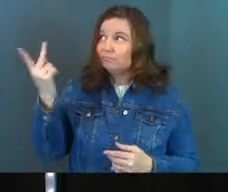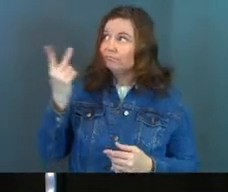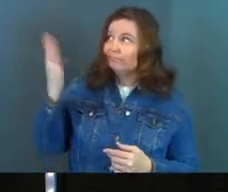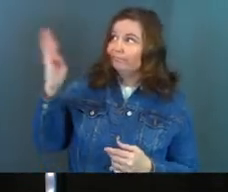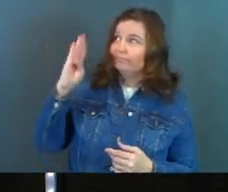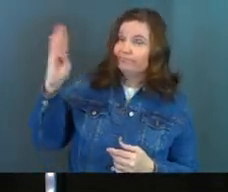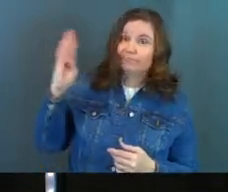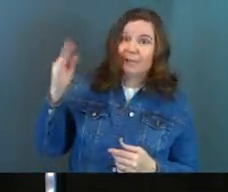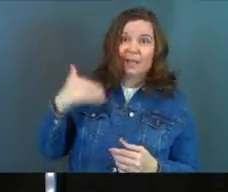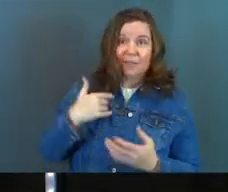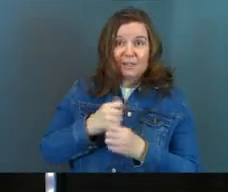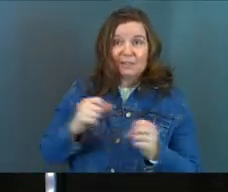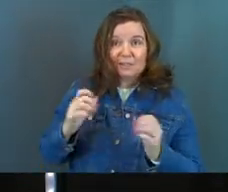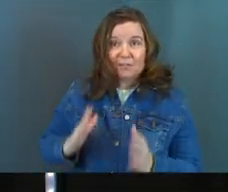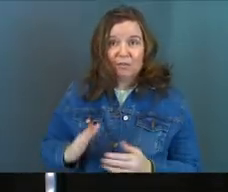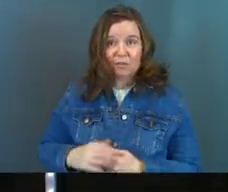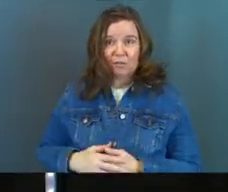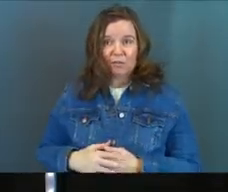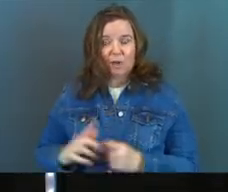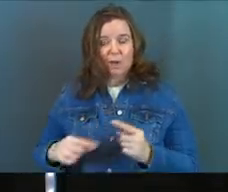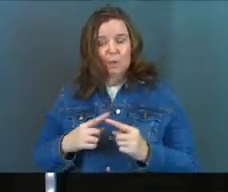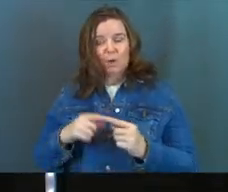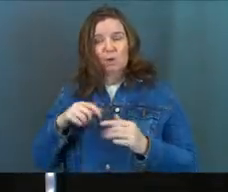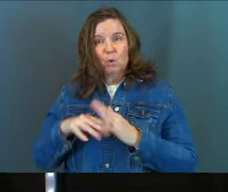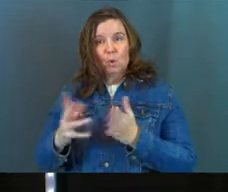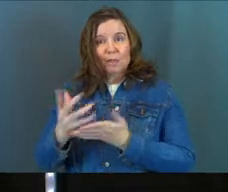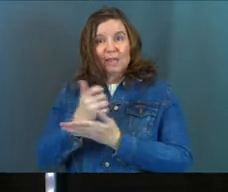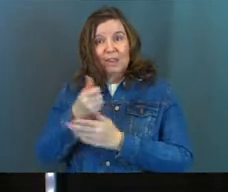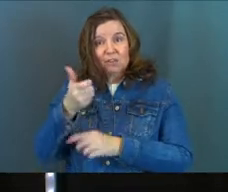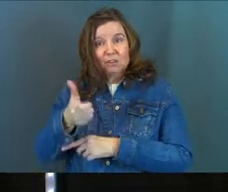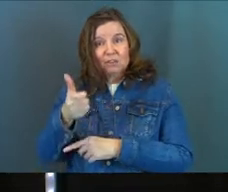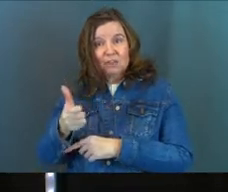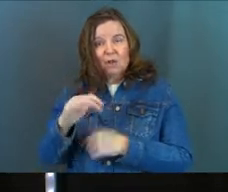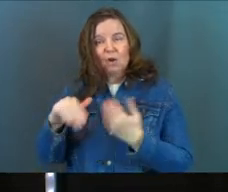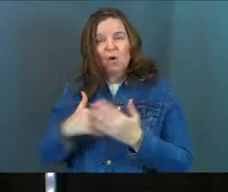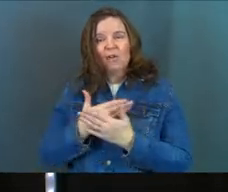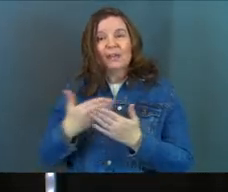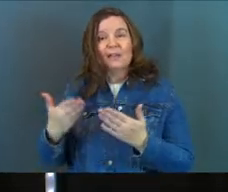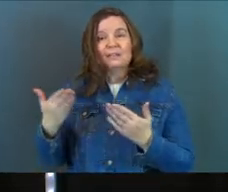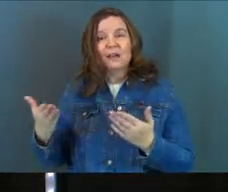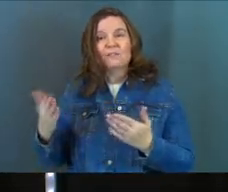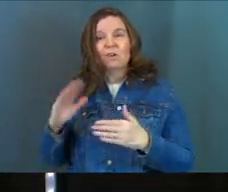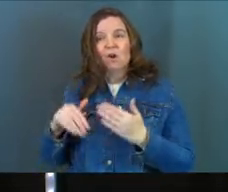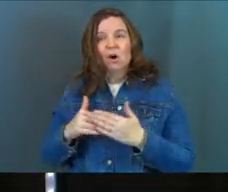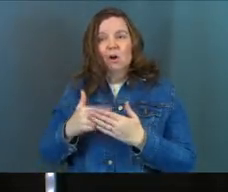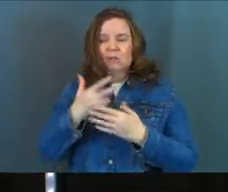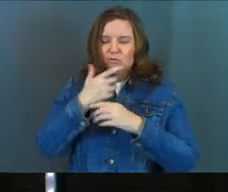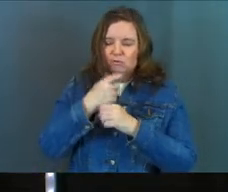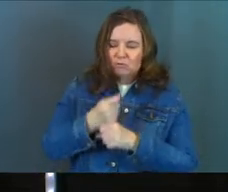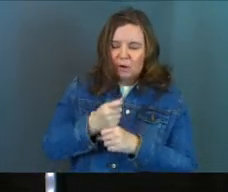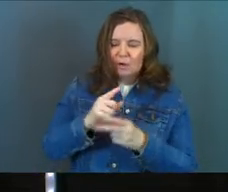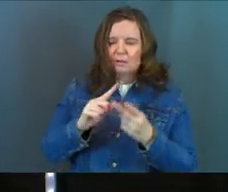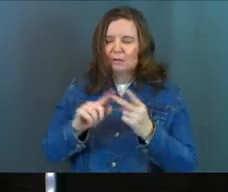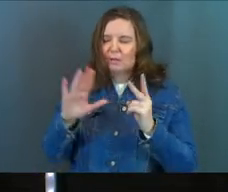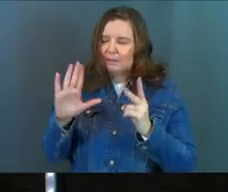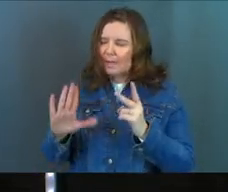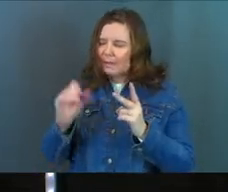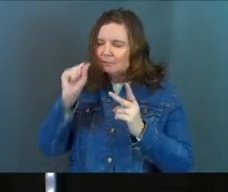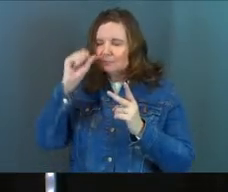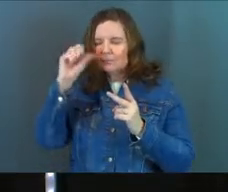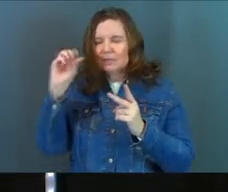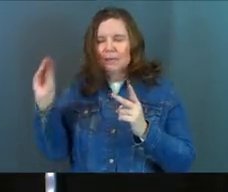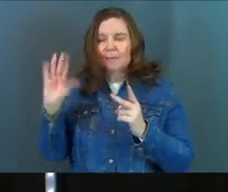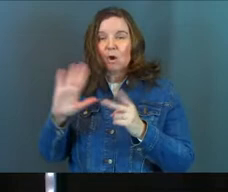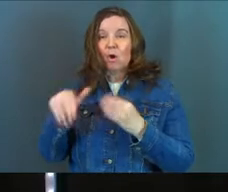him, you and the Savior. And when you go and gather it for yourself, all that stuff, all the trust, all the amazement at